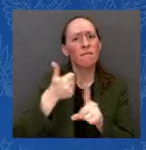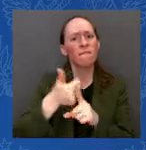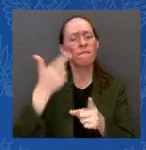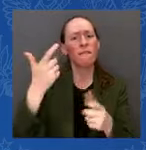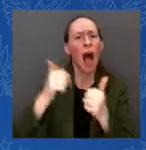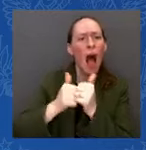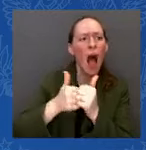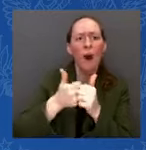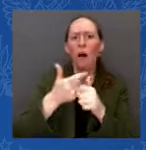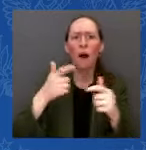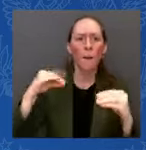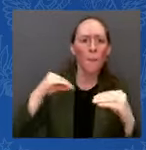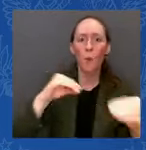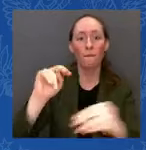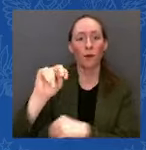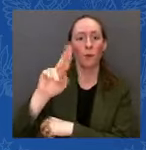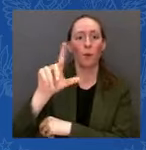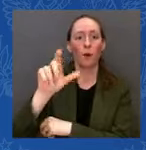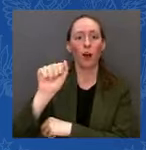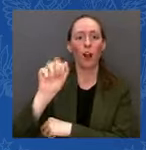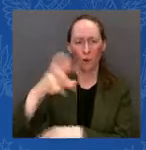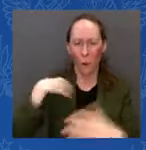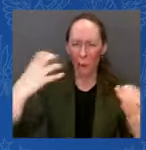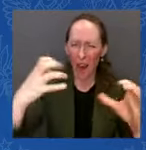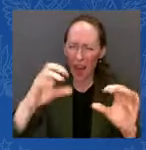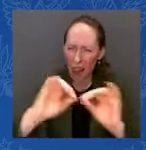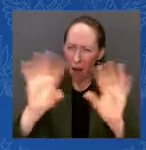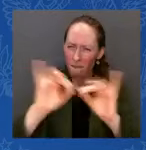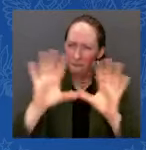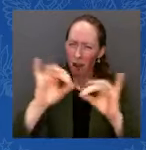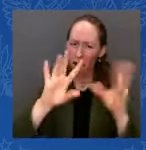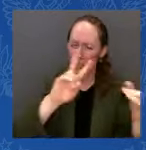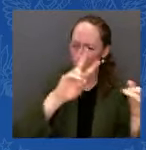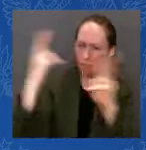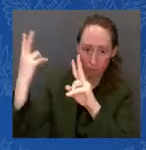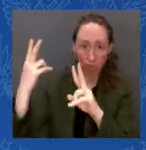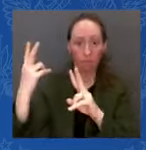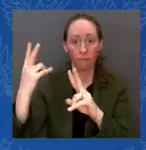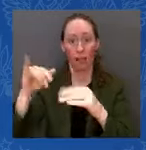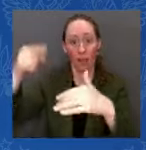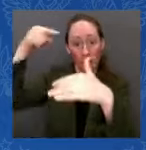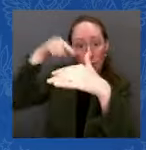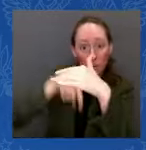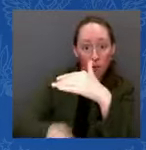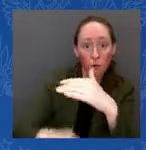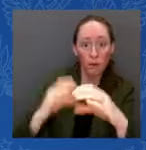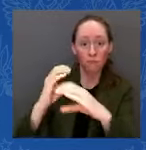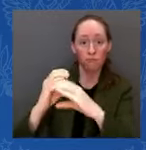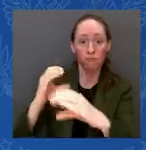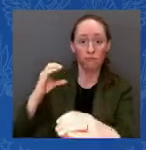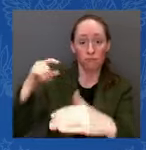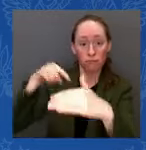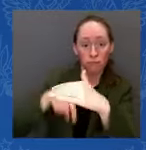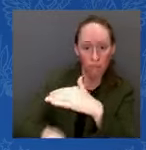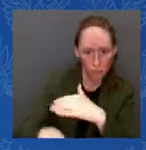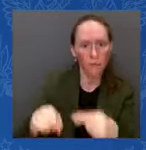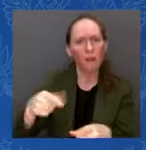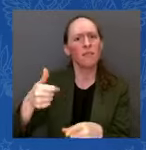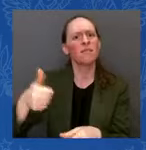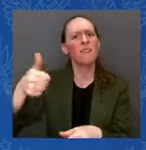subs are powered, not nuclear-armed subs. They're nuclear-powered, not